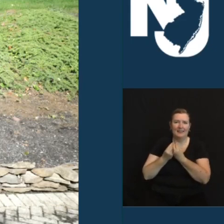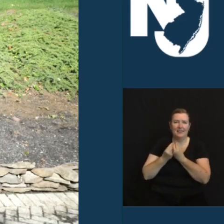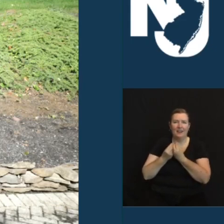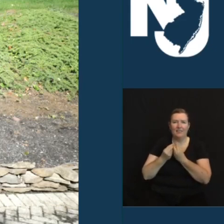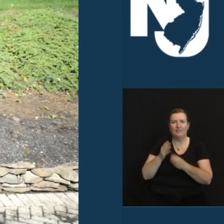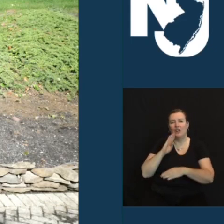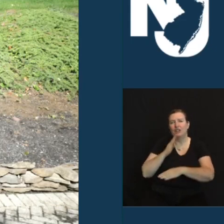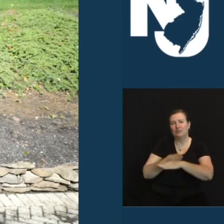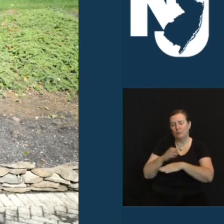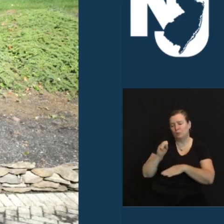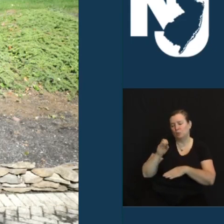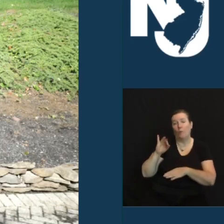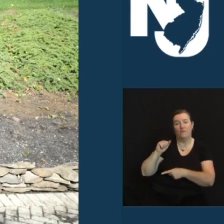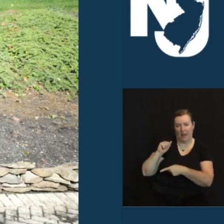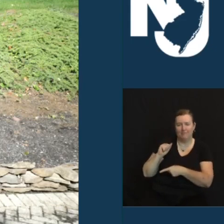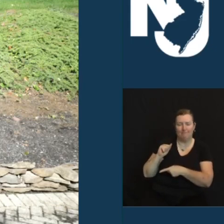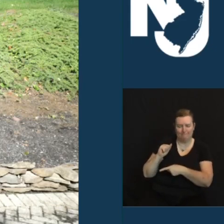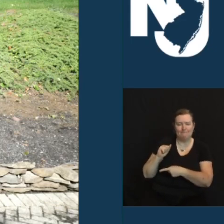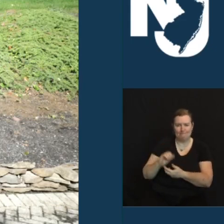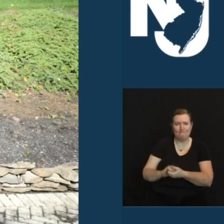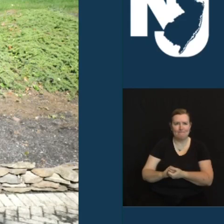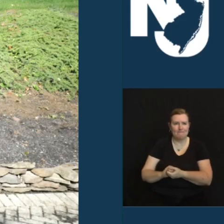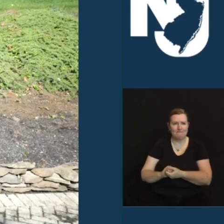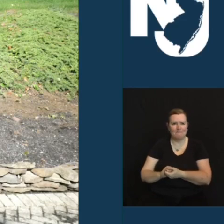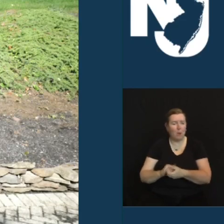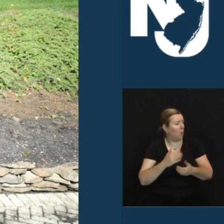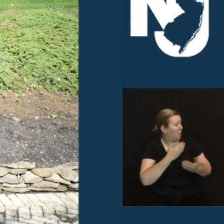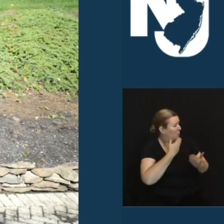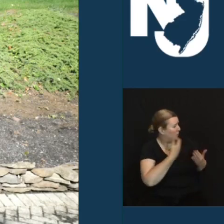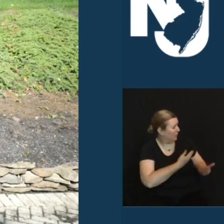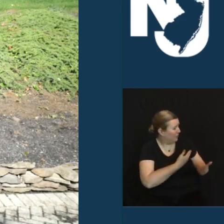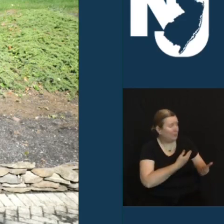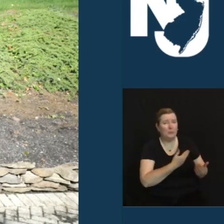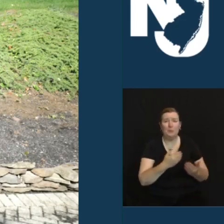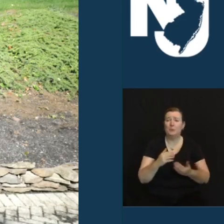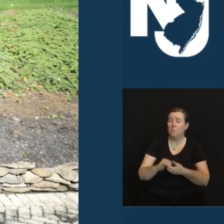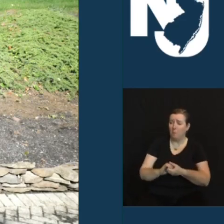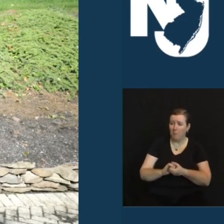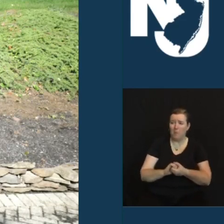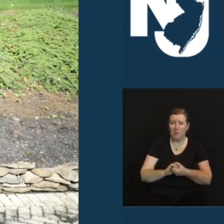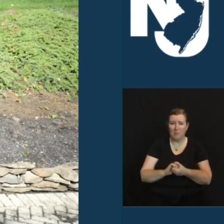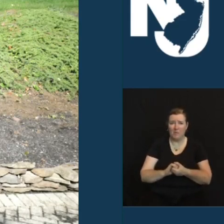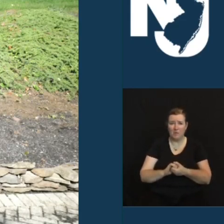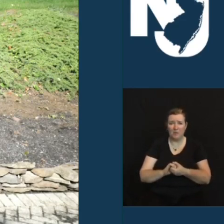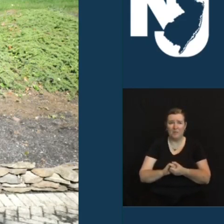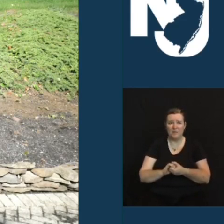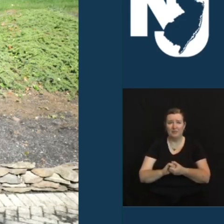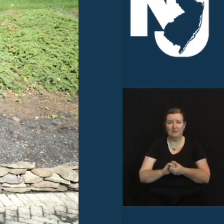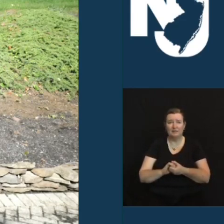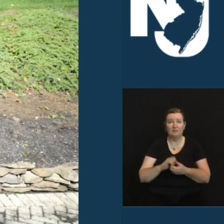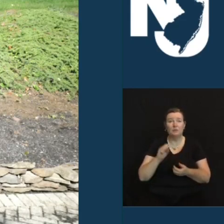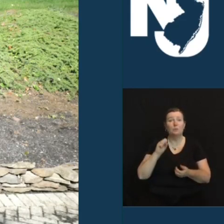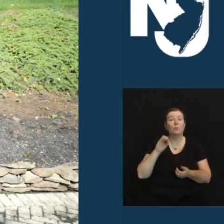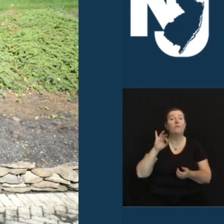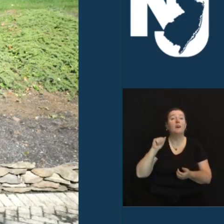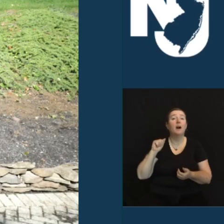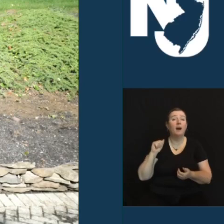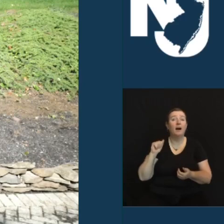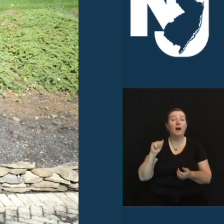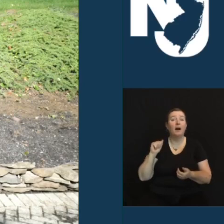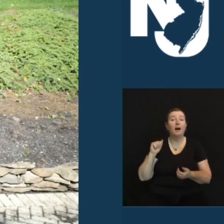Governor? Dan, thank you. That's one in a row. And secondly, Sophia, by the way, I left the parking lot. She pulled me